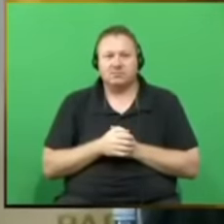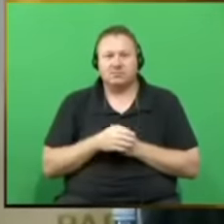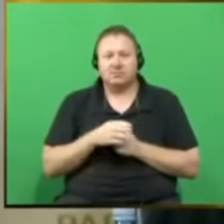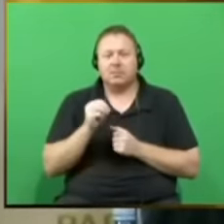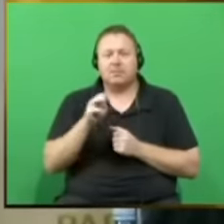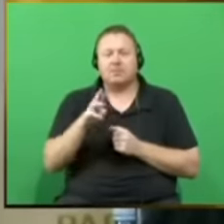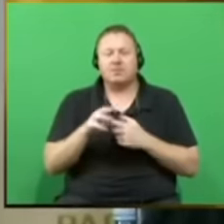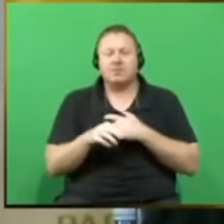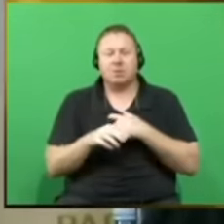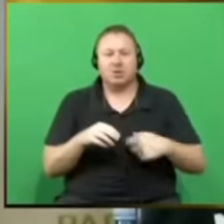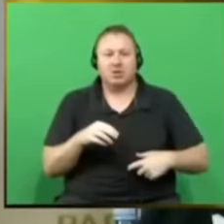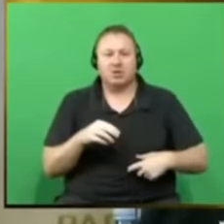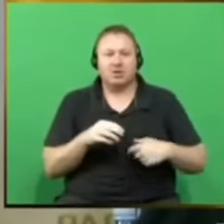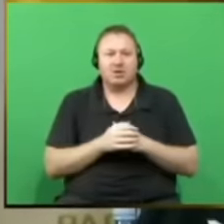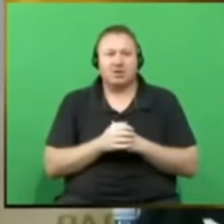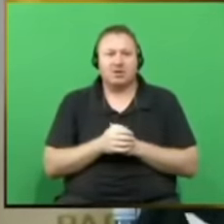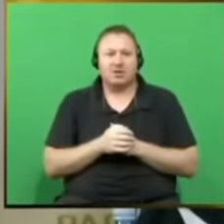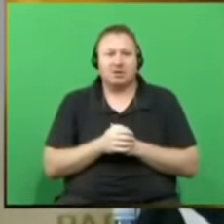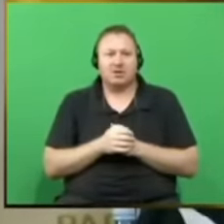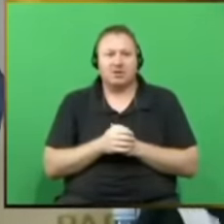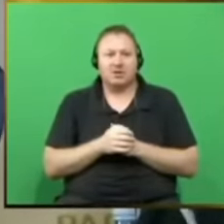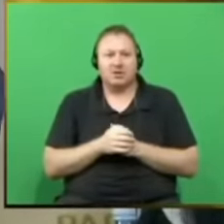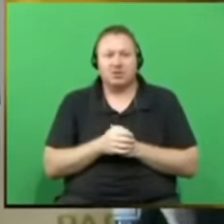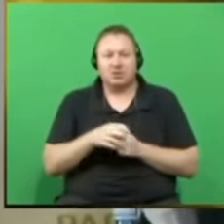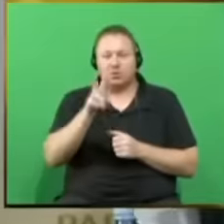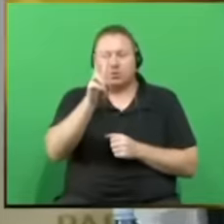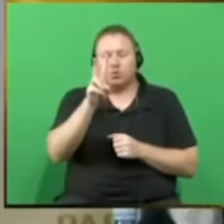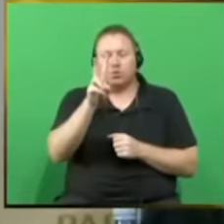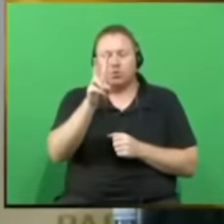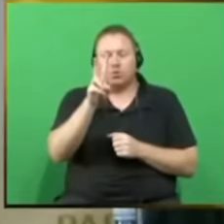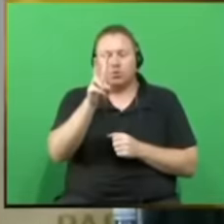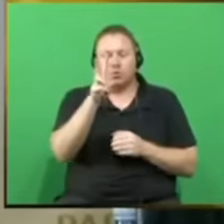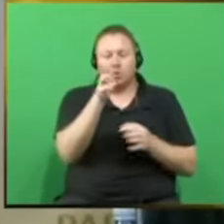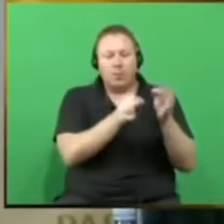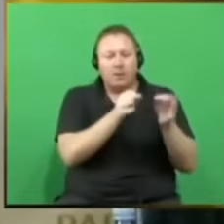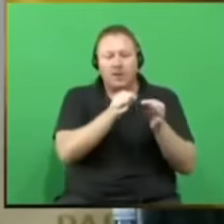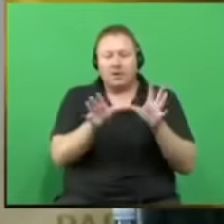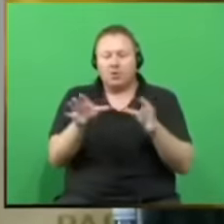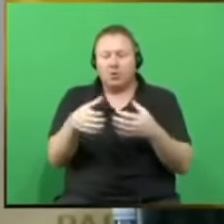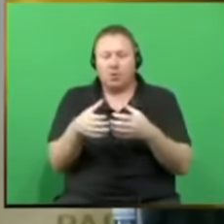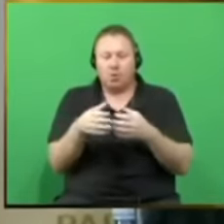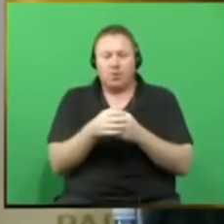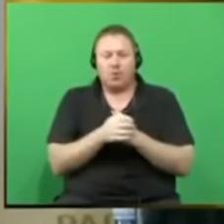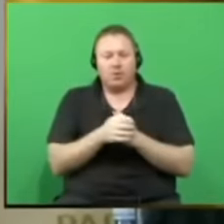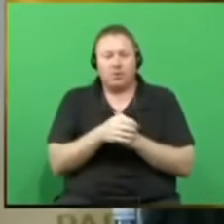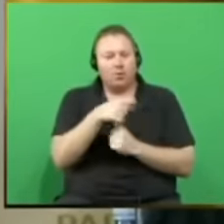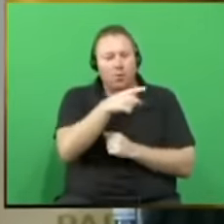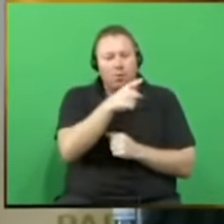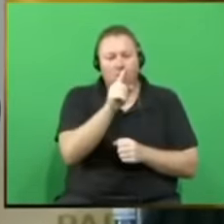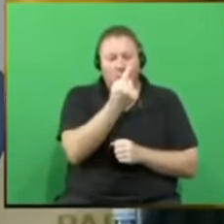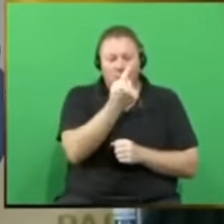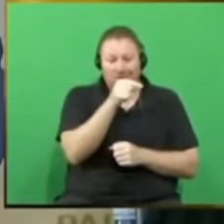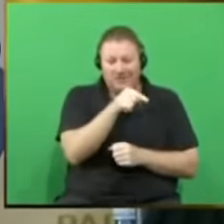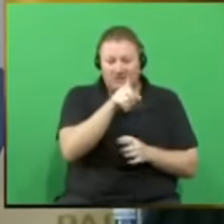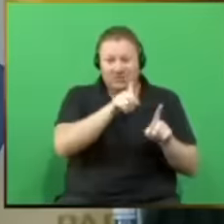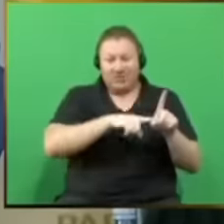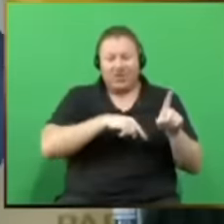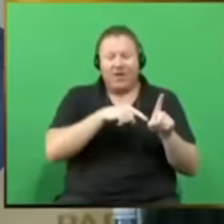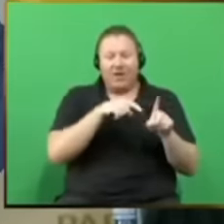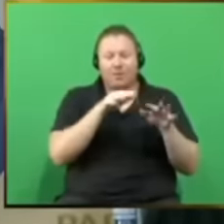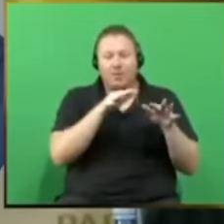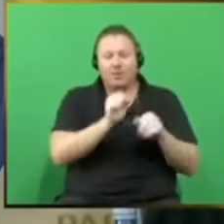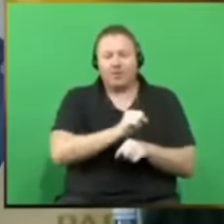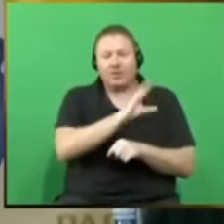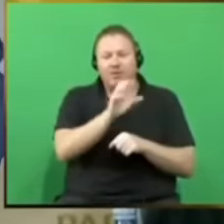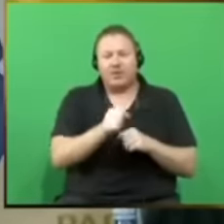Mr. President, the tale of two parties. A party that has dismally failed the citizens of this country